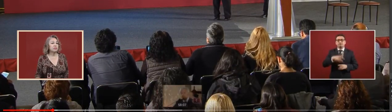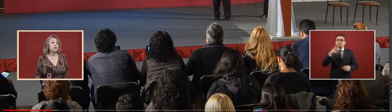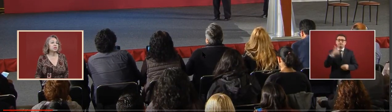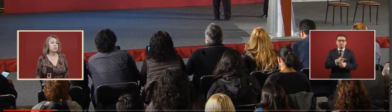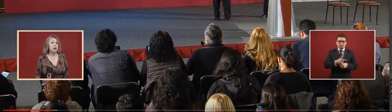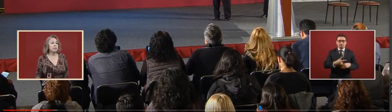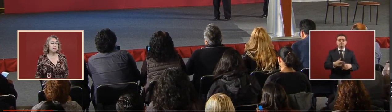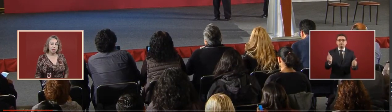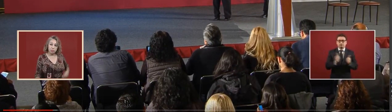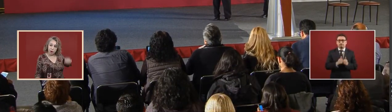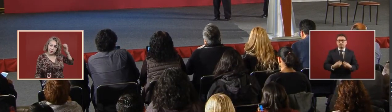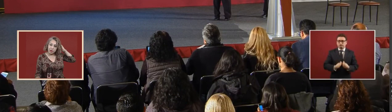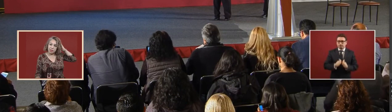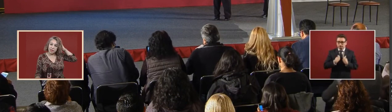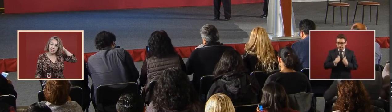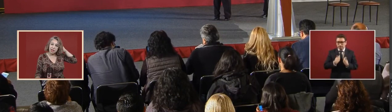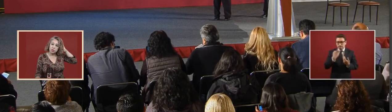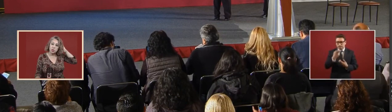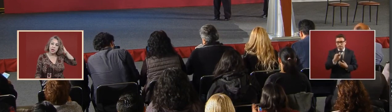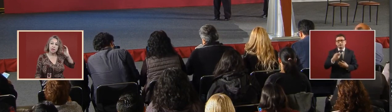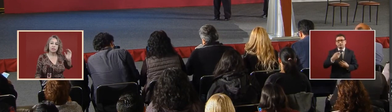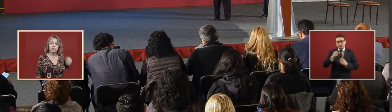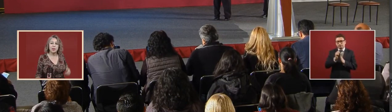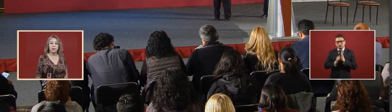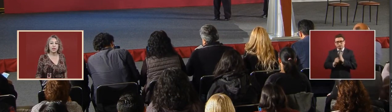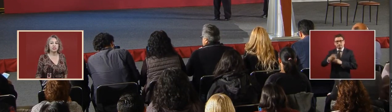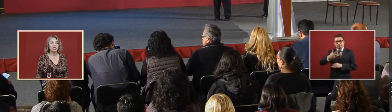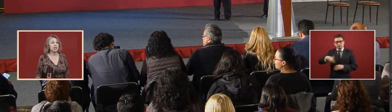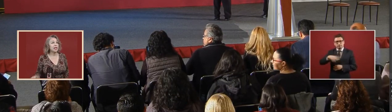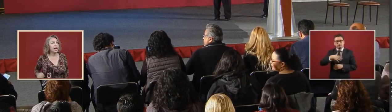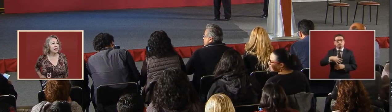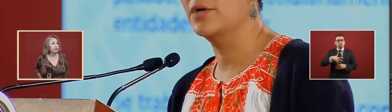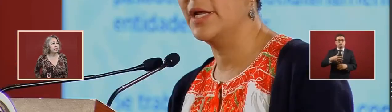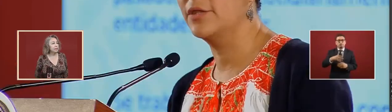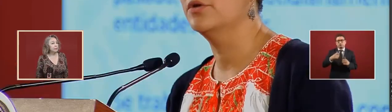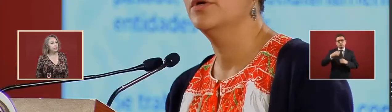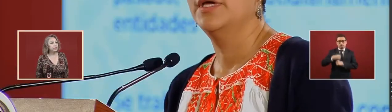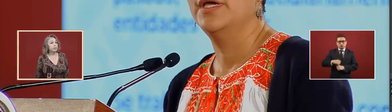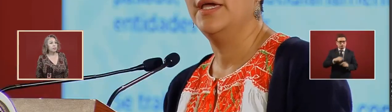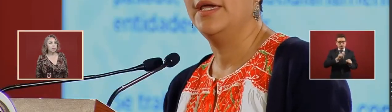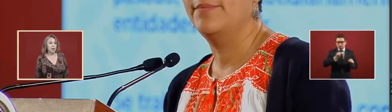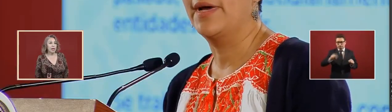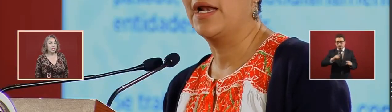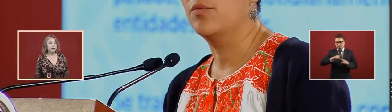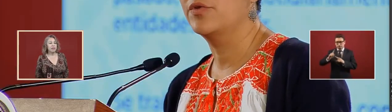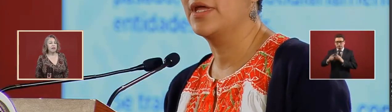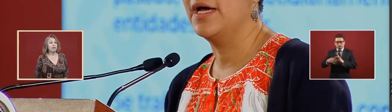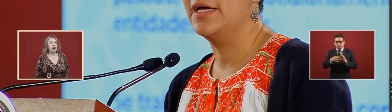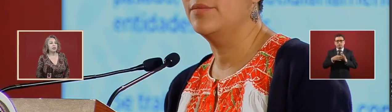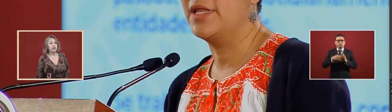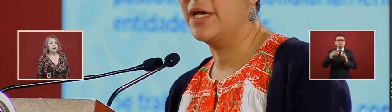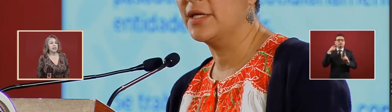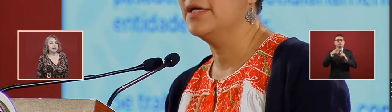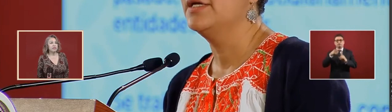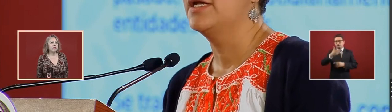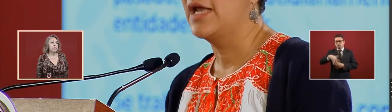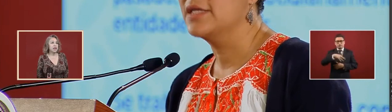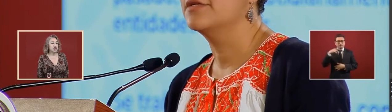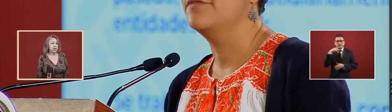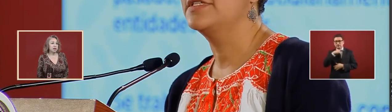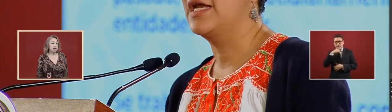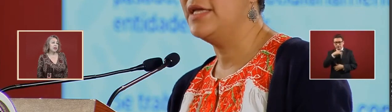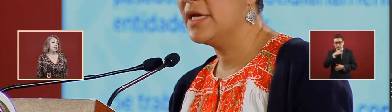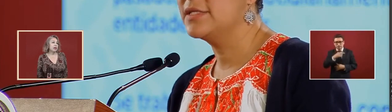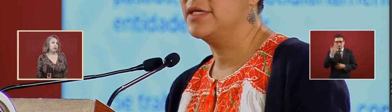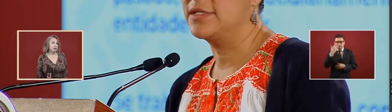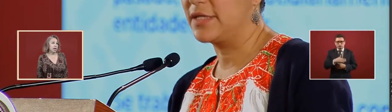that the first the primary thing is they always want to look for people that are still alive. And if they have concrete